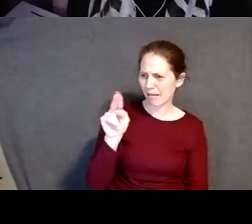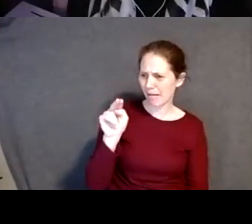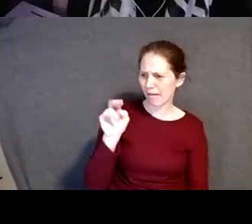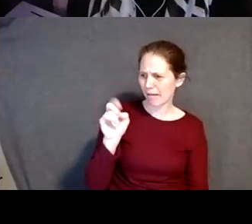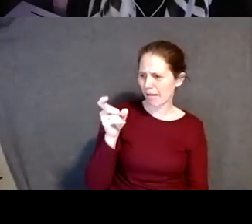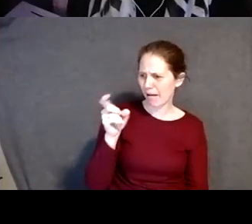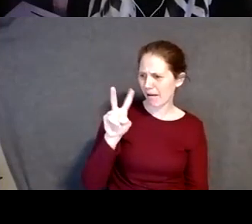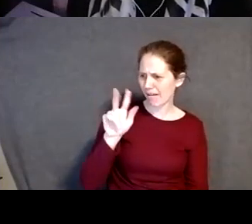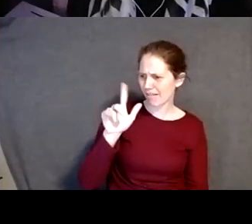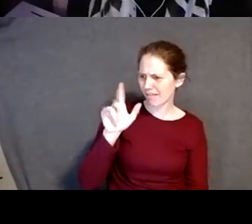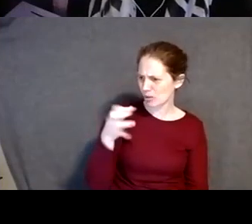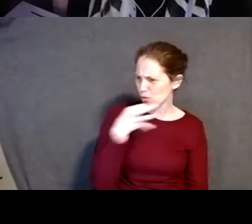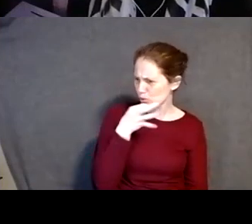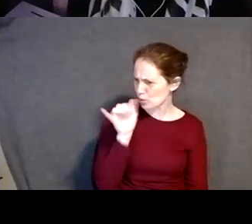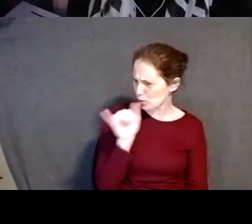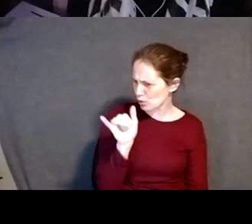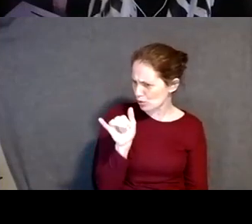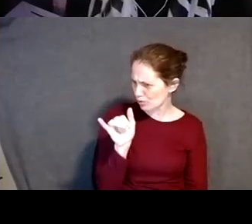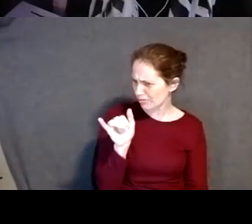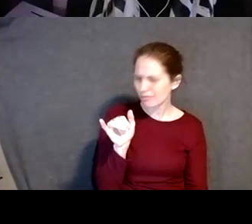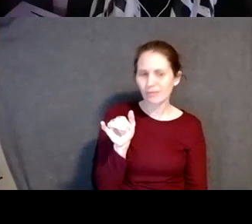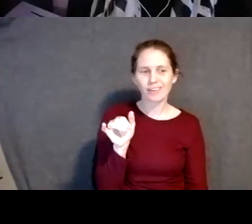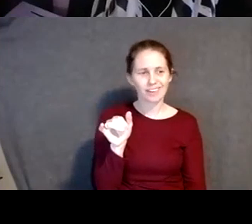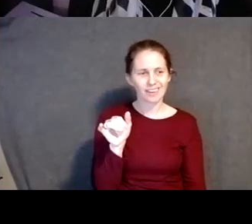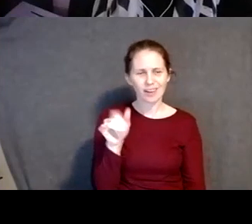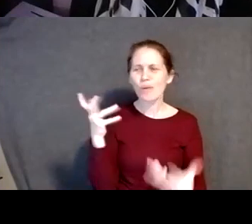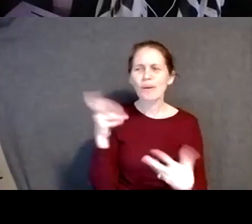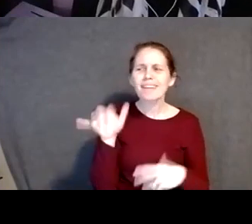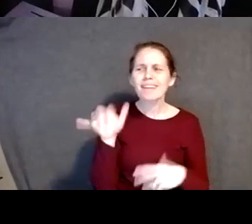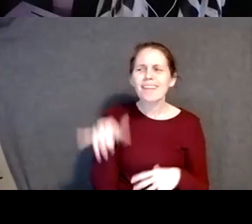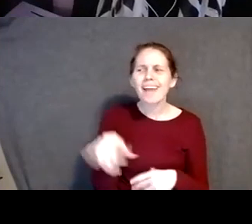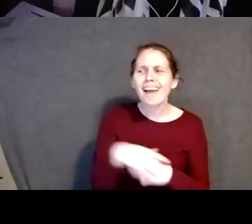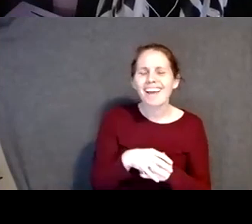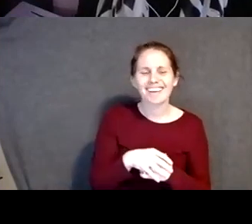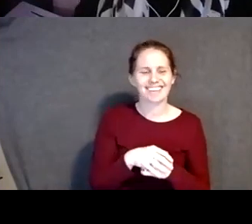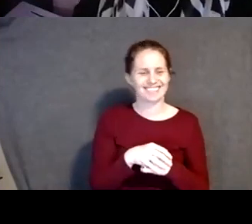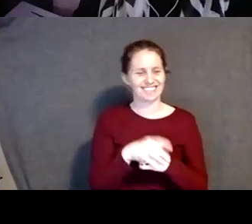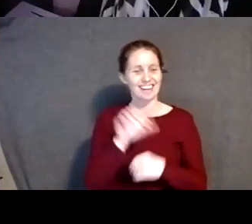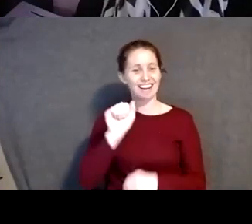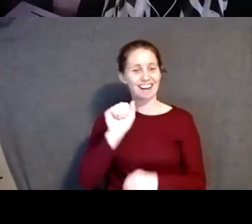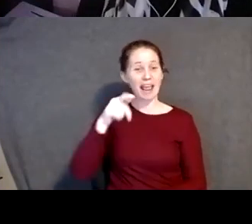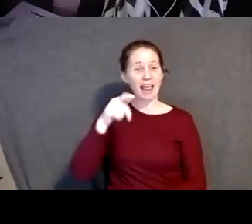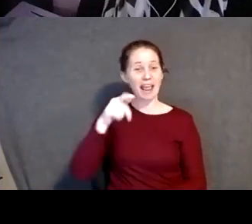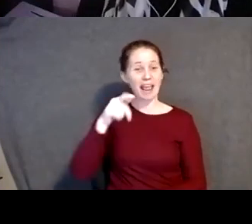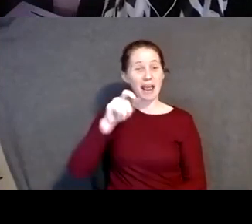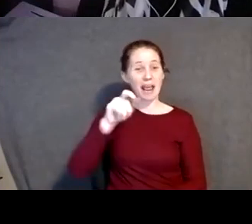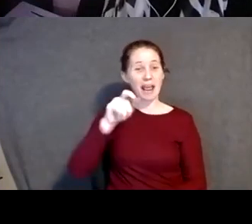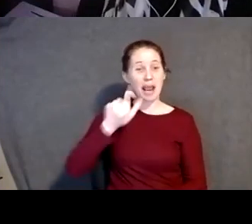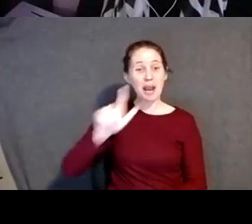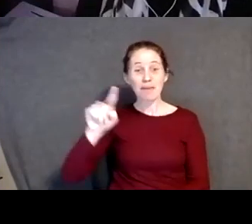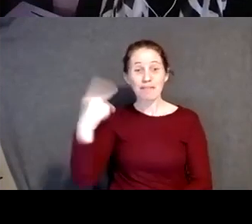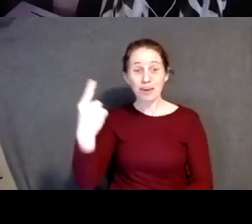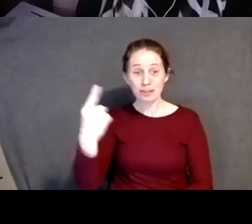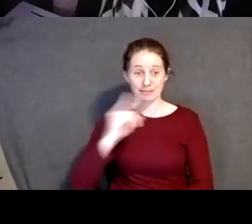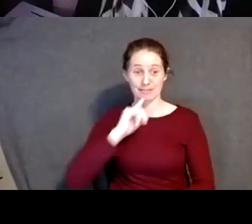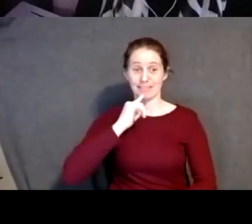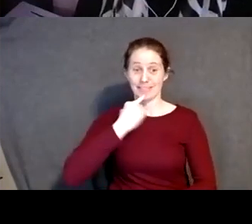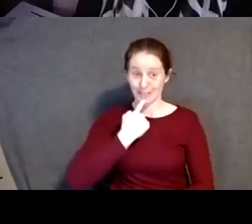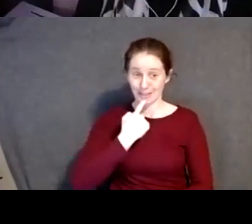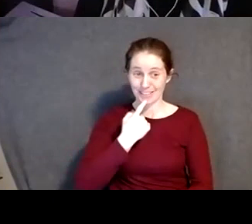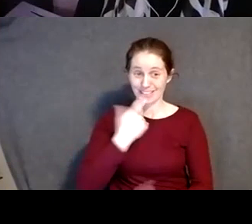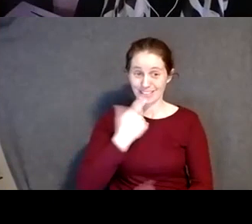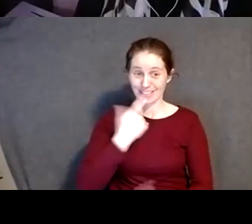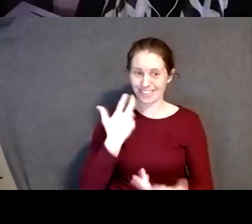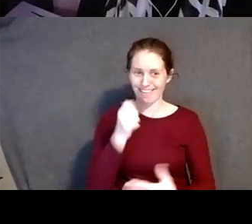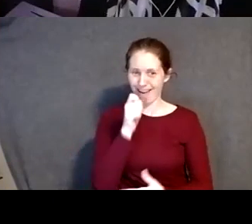too, Councilman? That's right. I think what is that? April 1st, and that's no joke. Yeah. You want to talk about it a